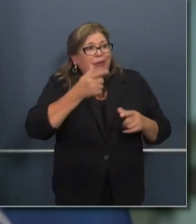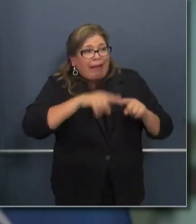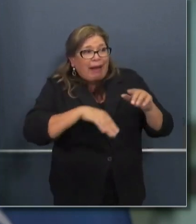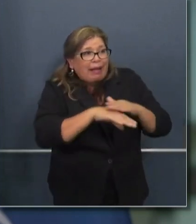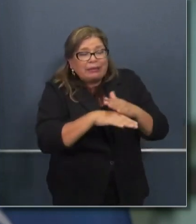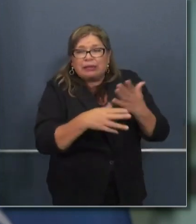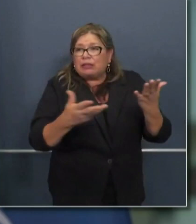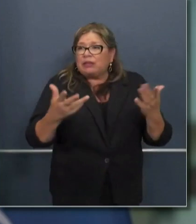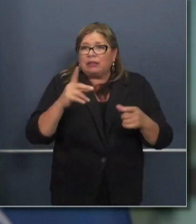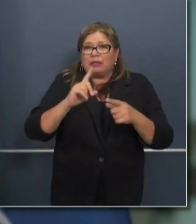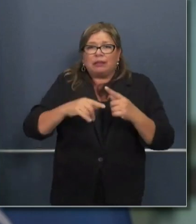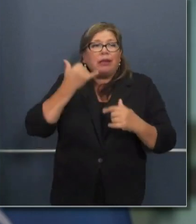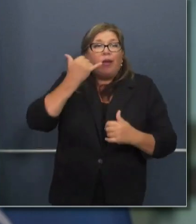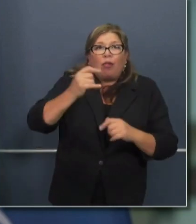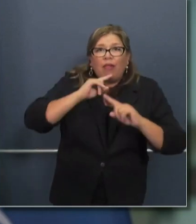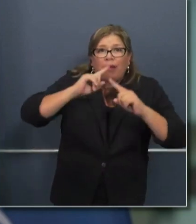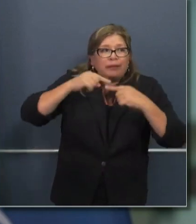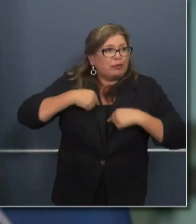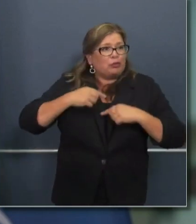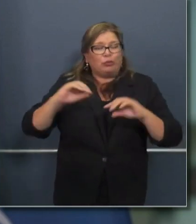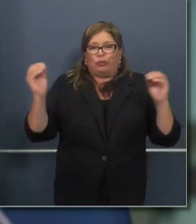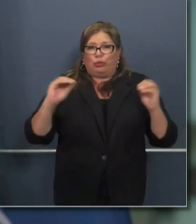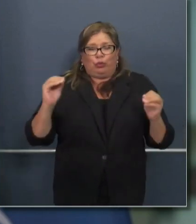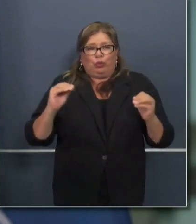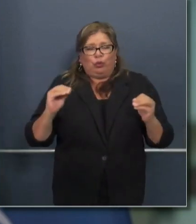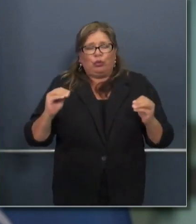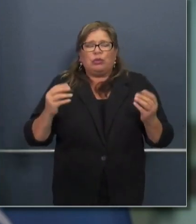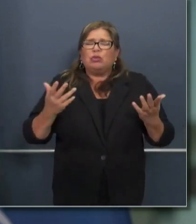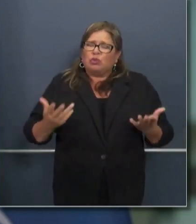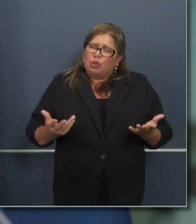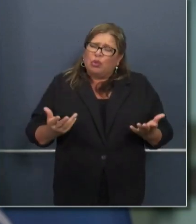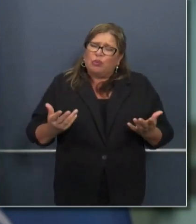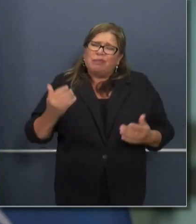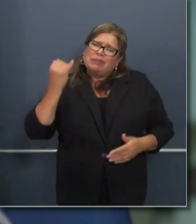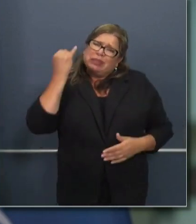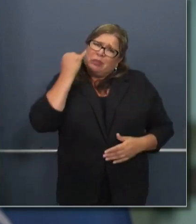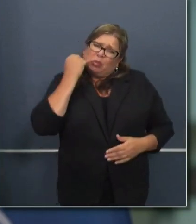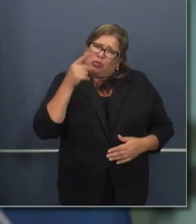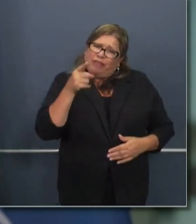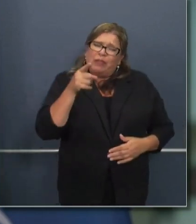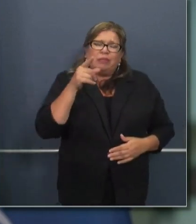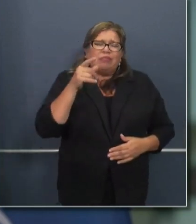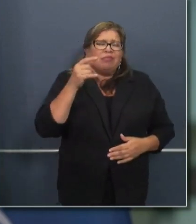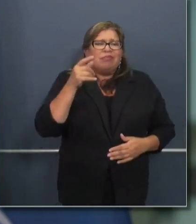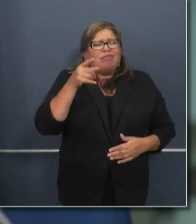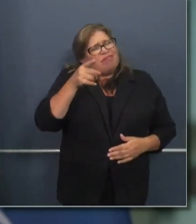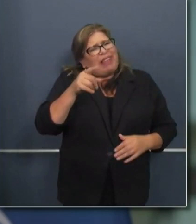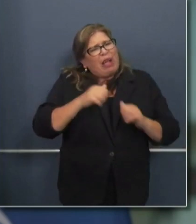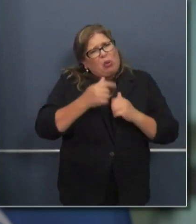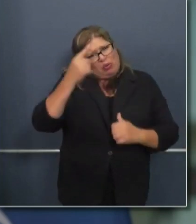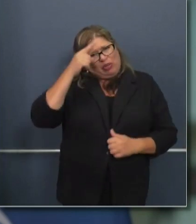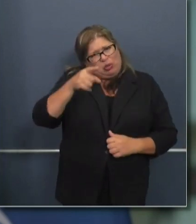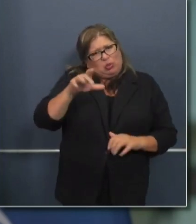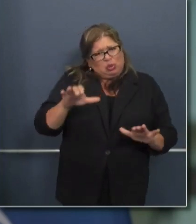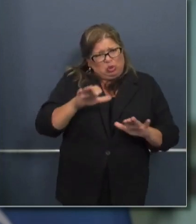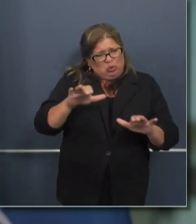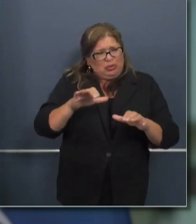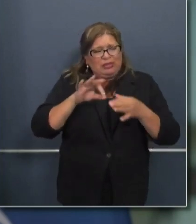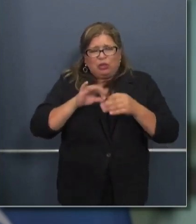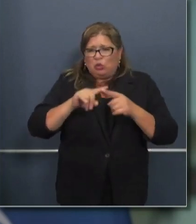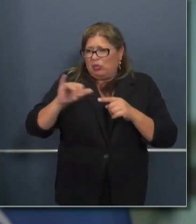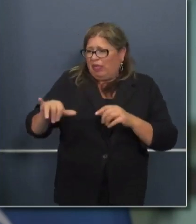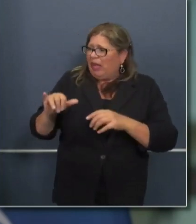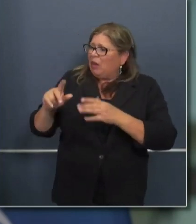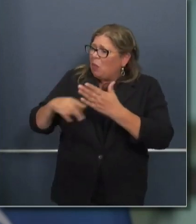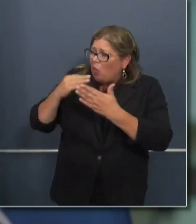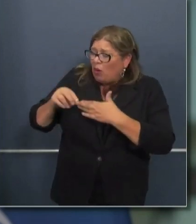wondering if you could, for me, if you were writing your own report card, what grade would you give yourself for these safety net programs